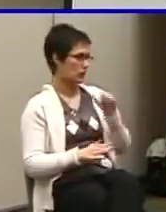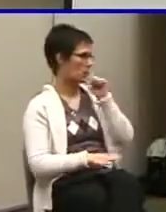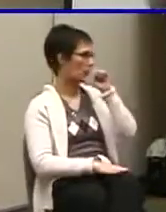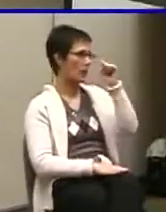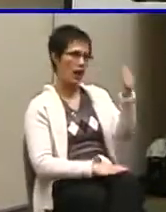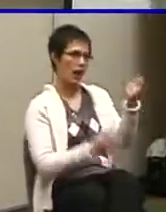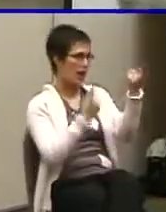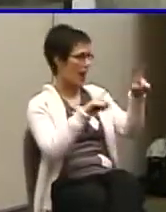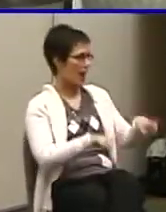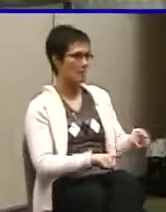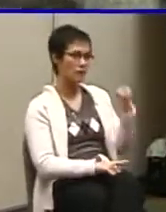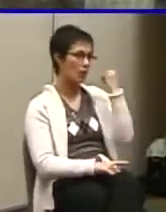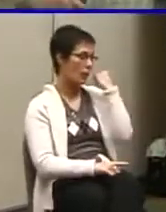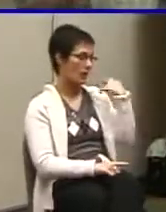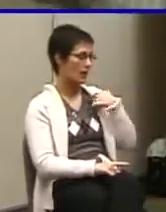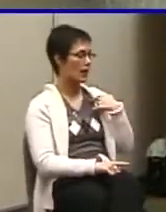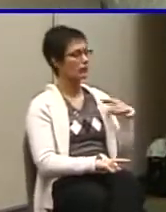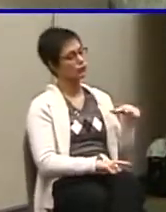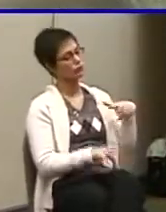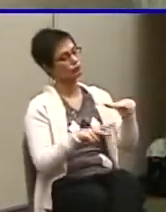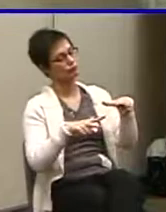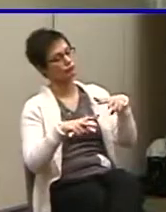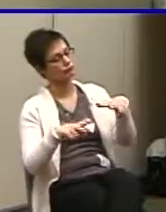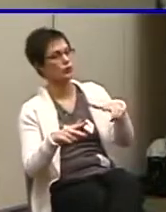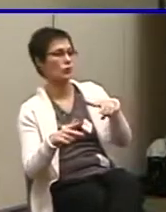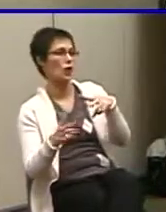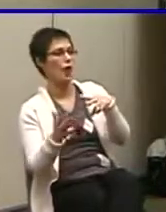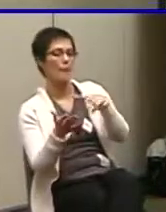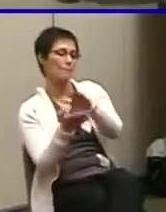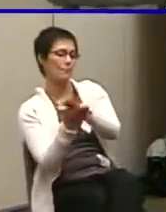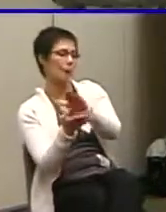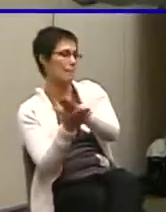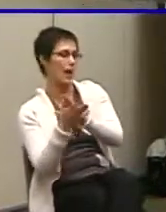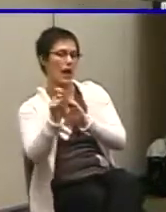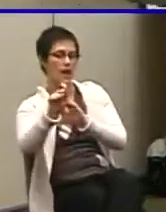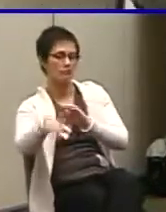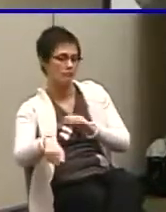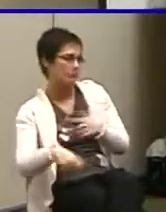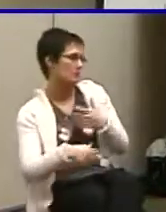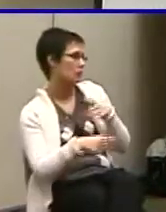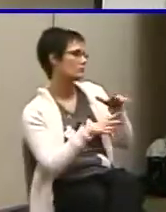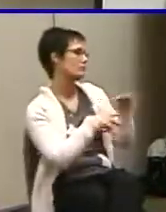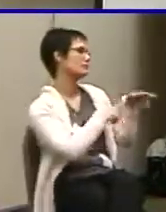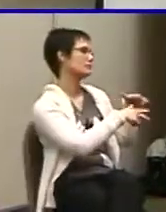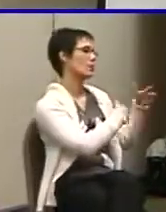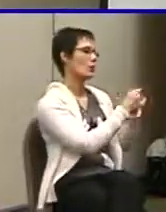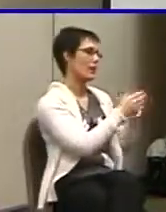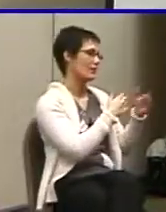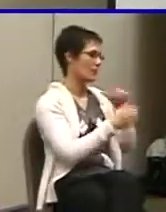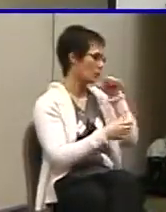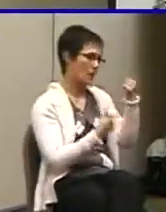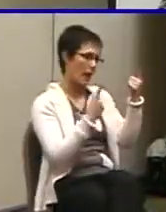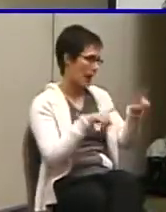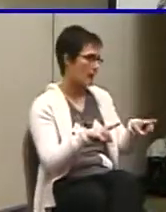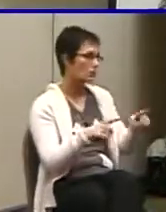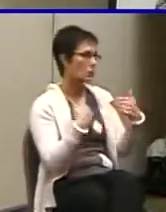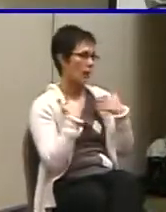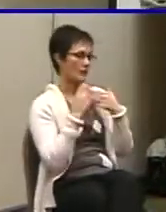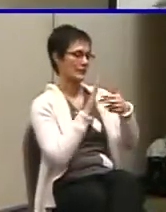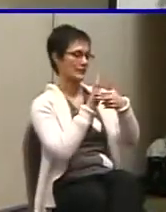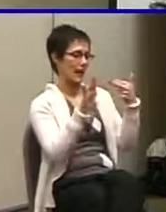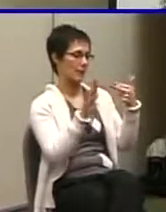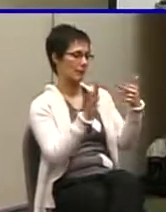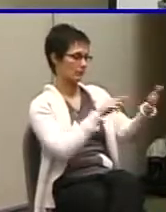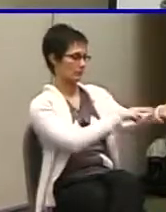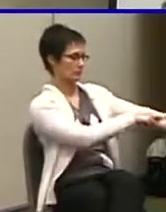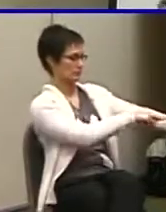so if I have to go over to a notepad or go over someplace else, it's probably not going to happen. So oftentimes I'll have the tape on the person's arm,